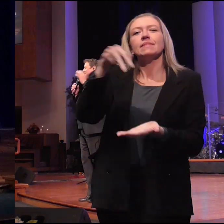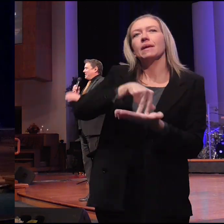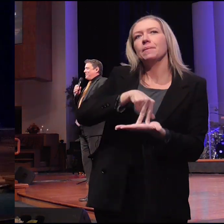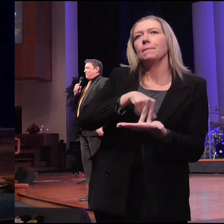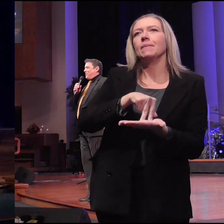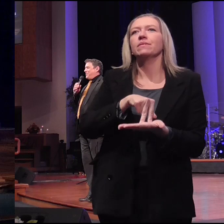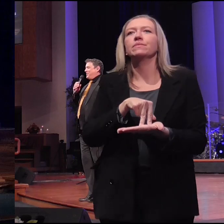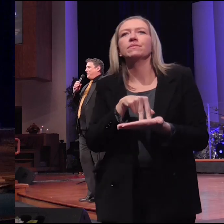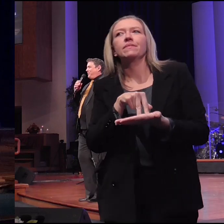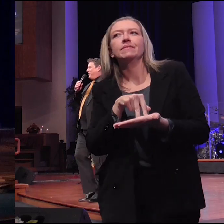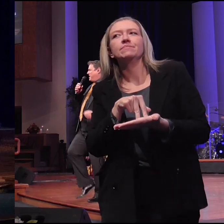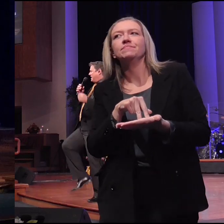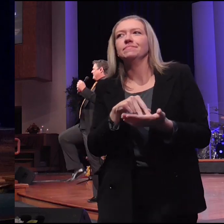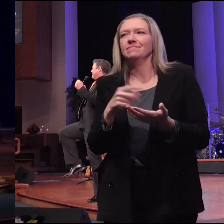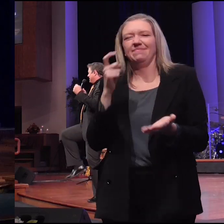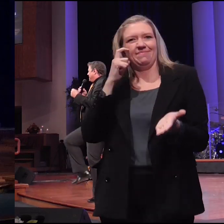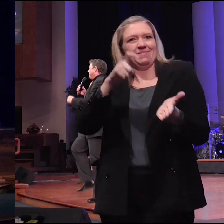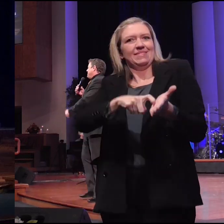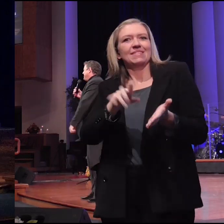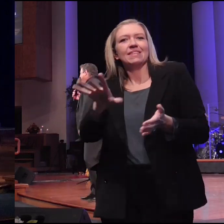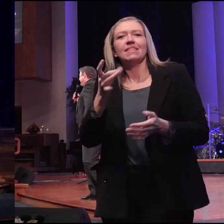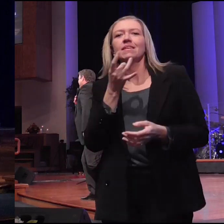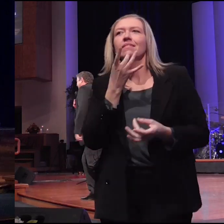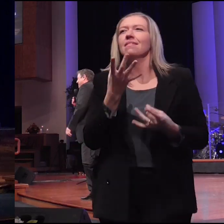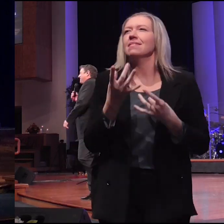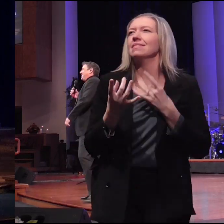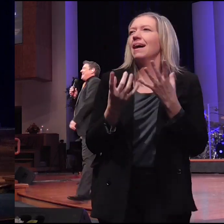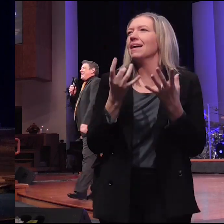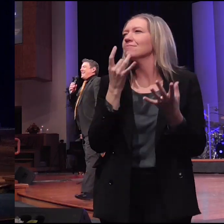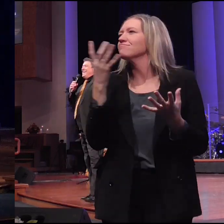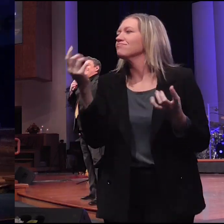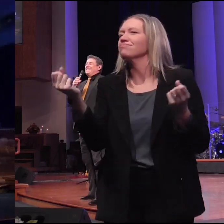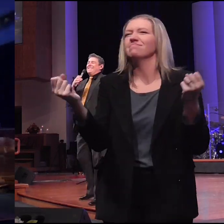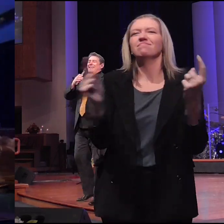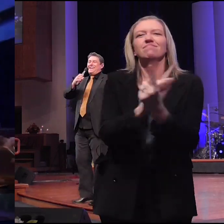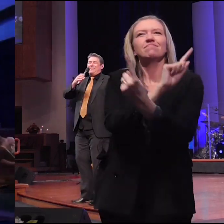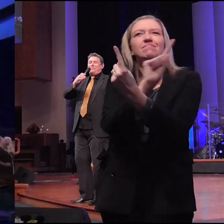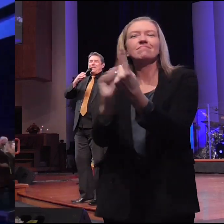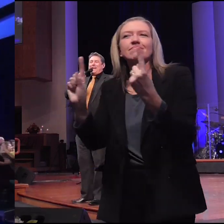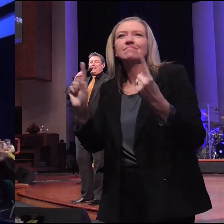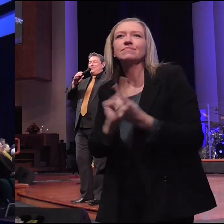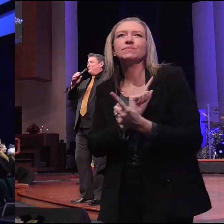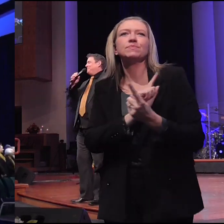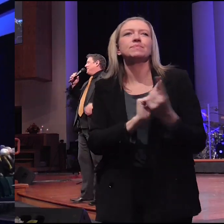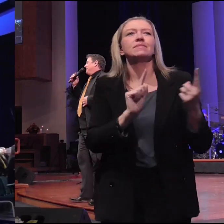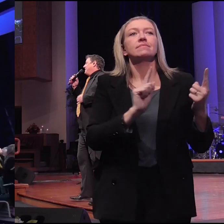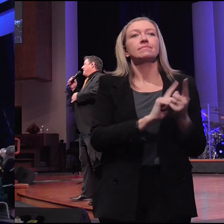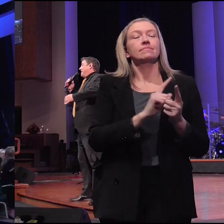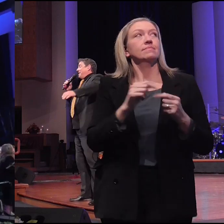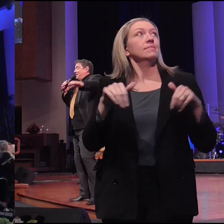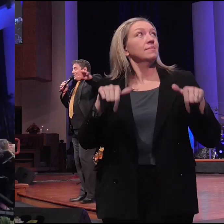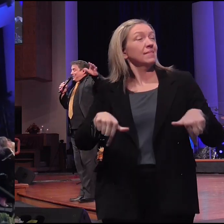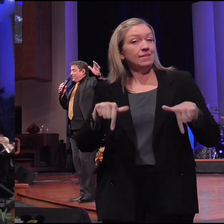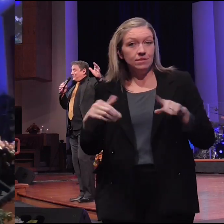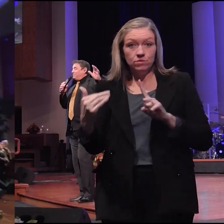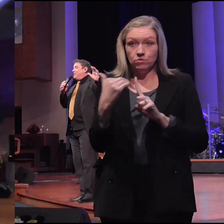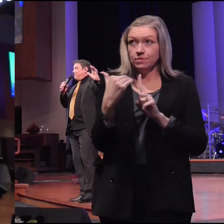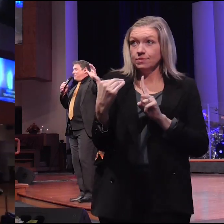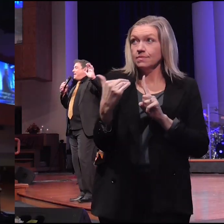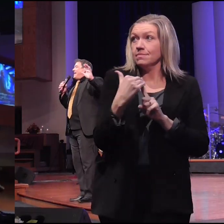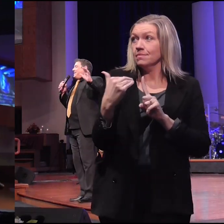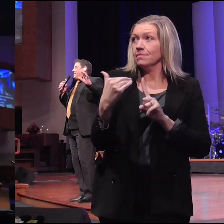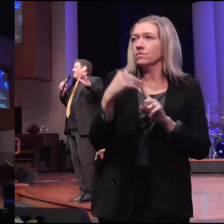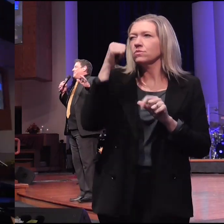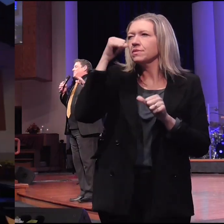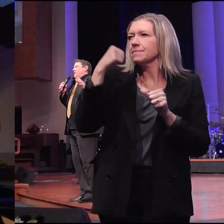Everybody, get up on your feet. See the light in everybody you meet. Let us